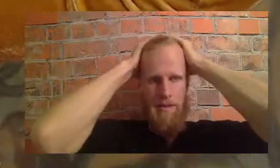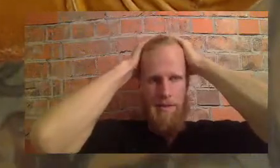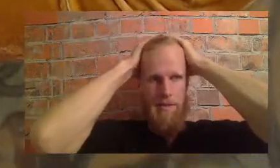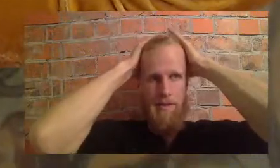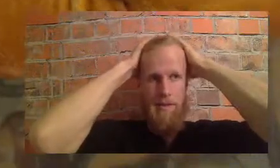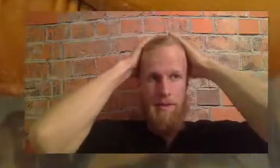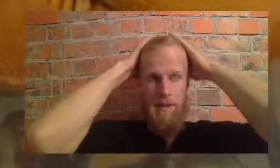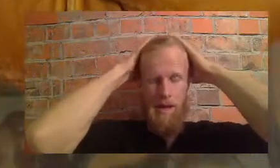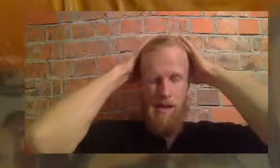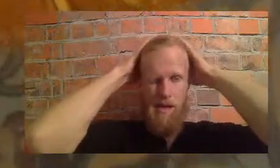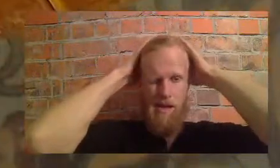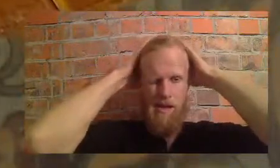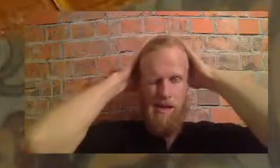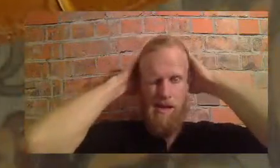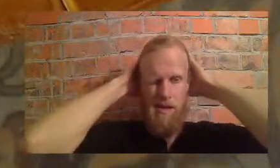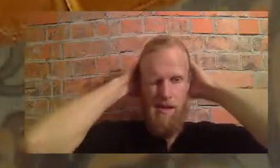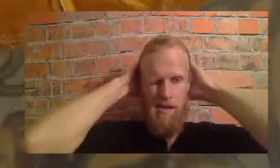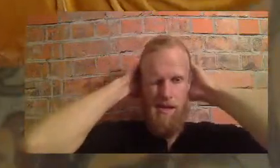Maybe it's a sense of pride.